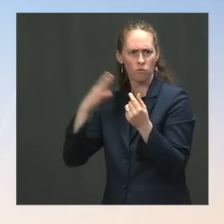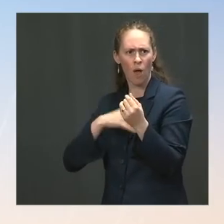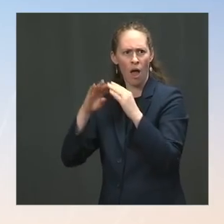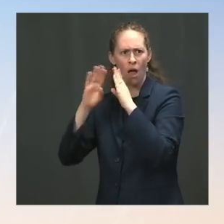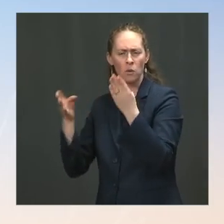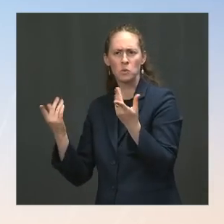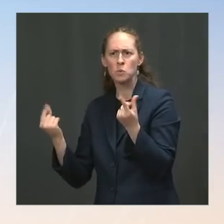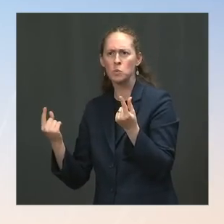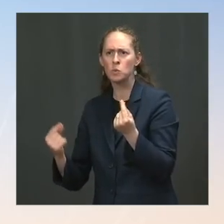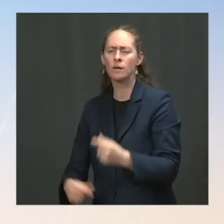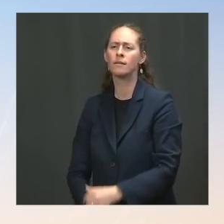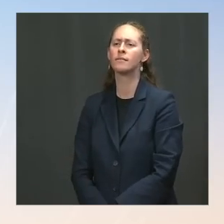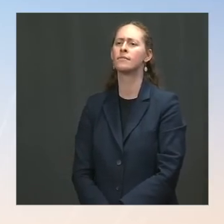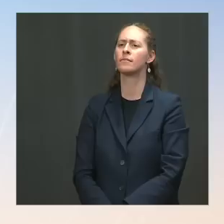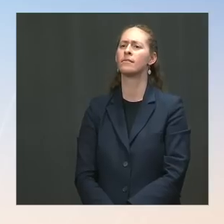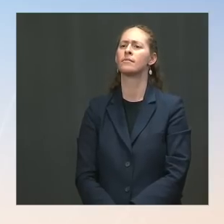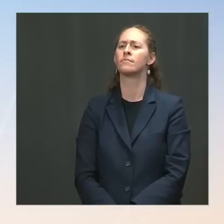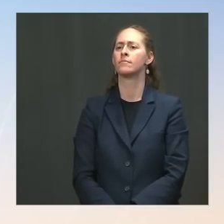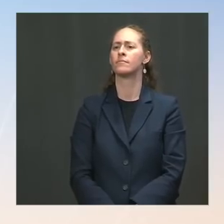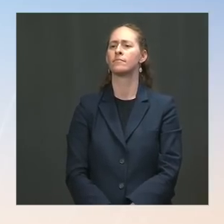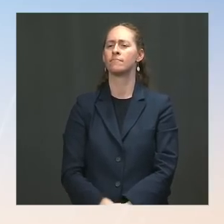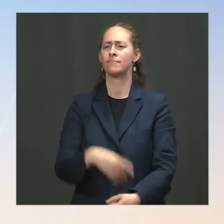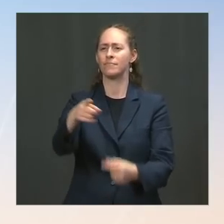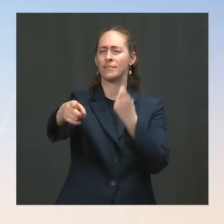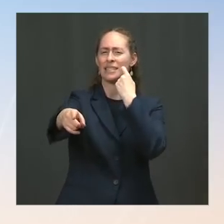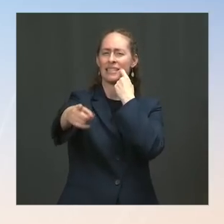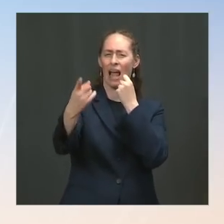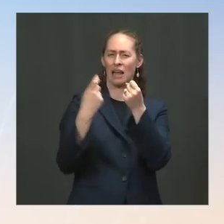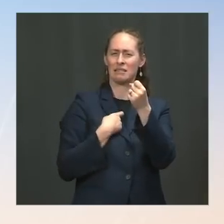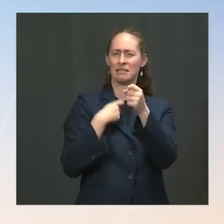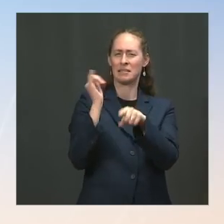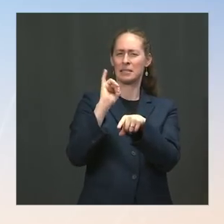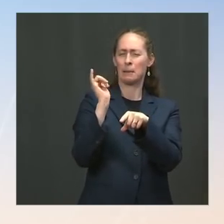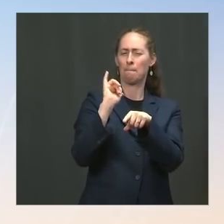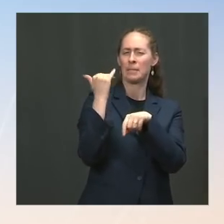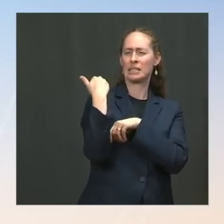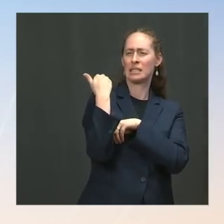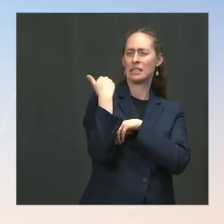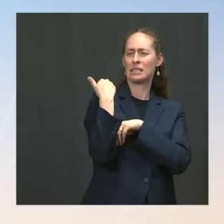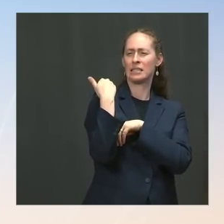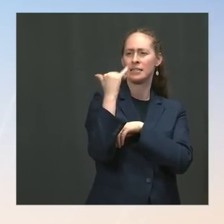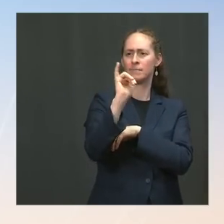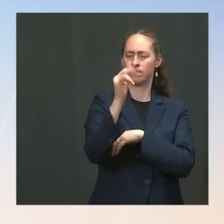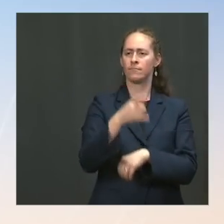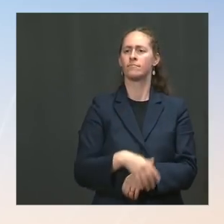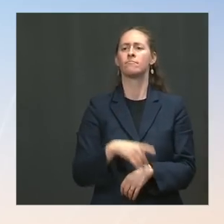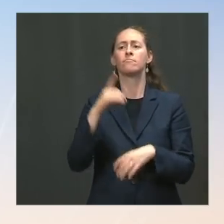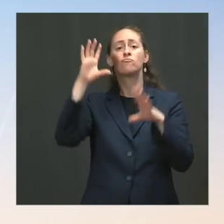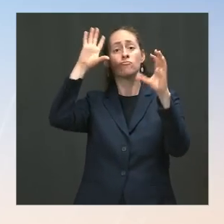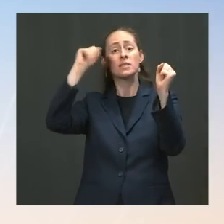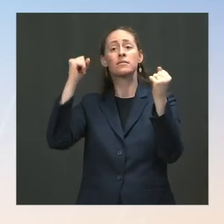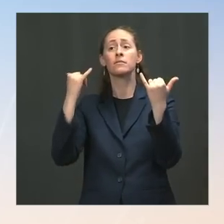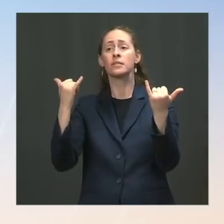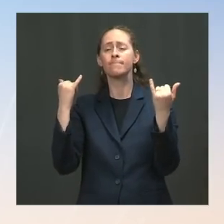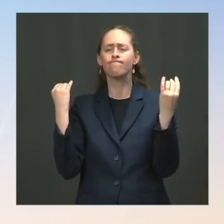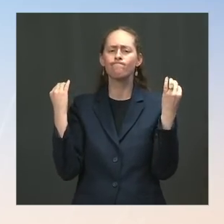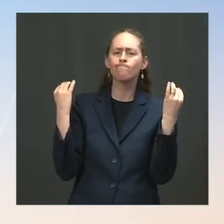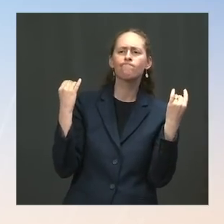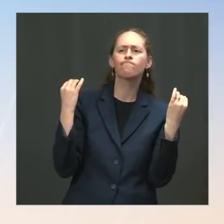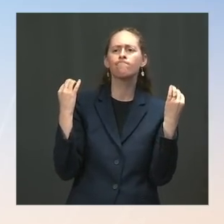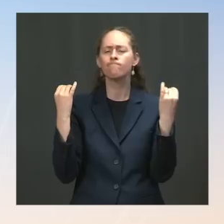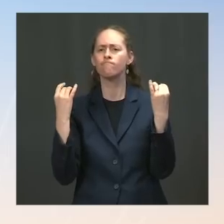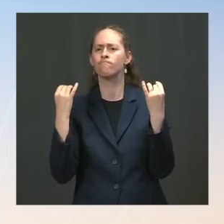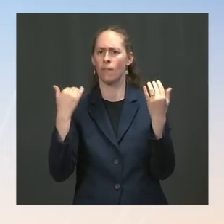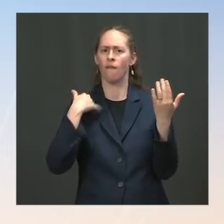And yes, this is a part of what the president has proposed addressing in a comprehensive immigration bill. It is certainly something he'd want to address and supports taking action on. But